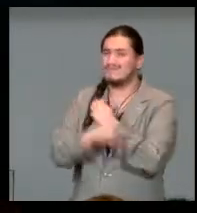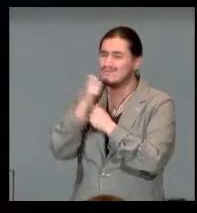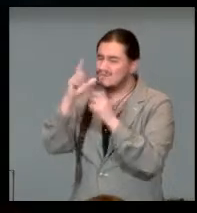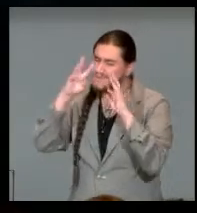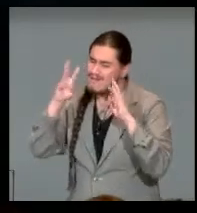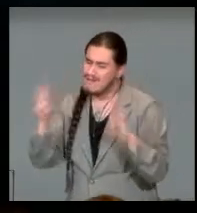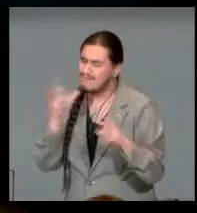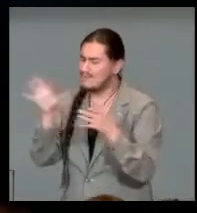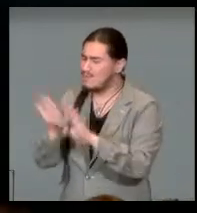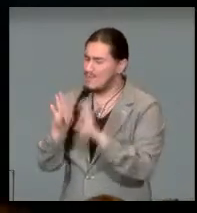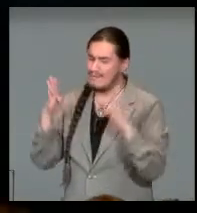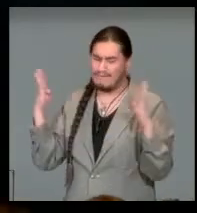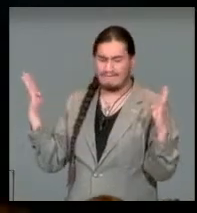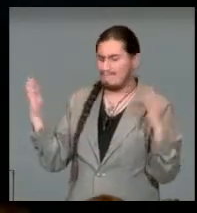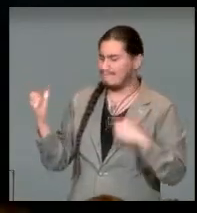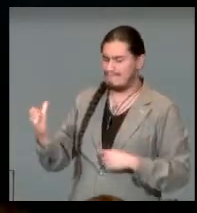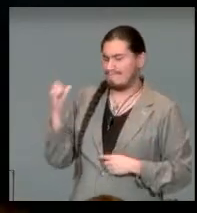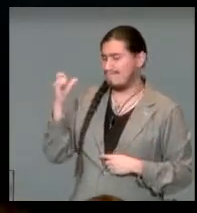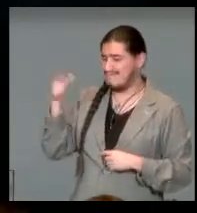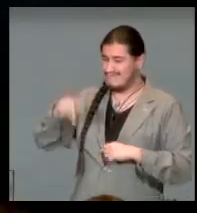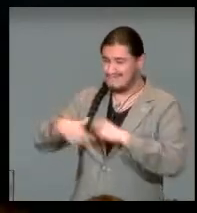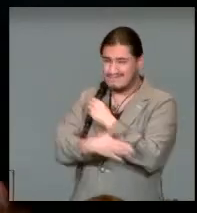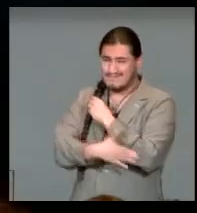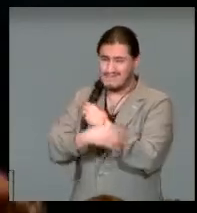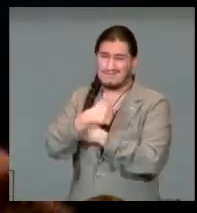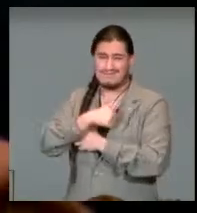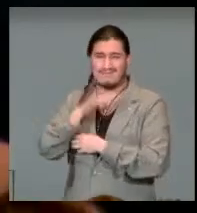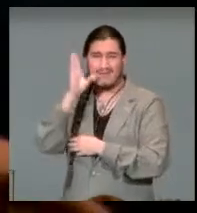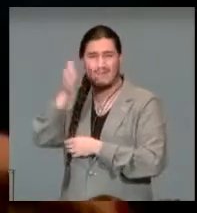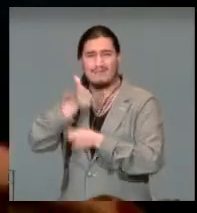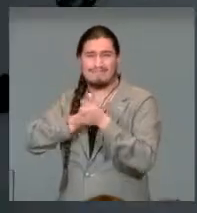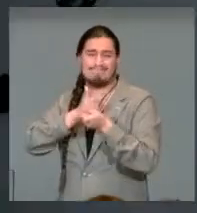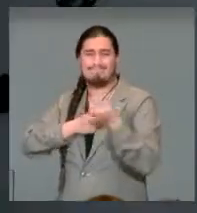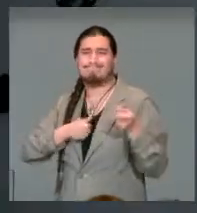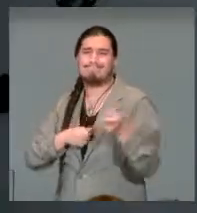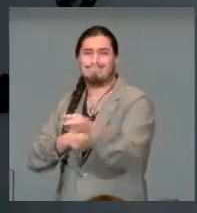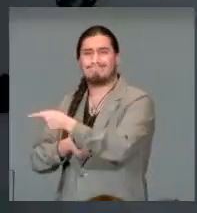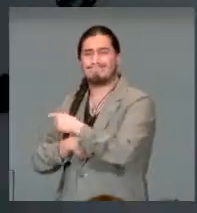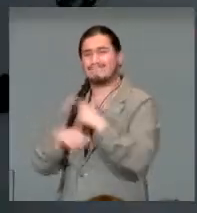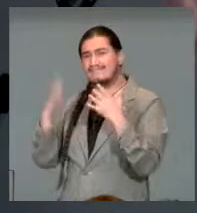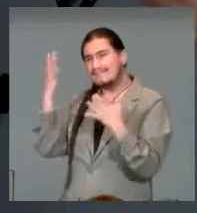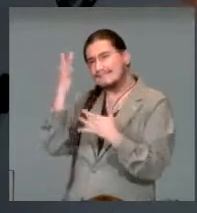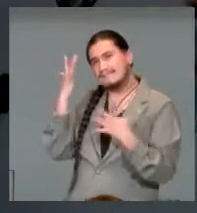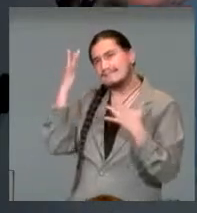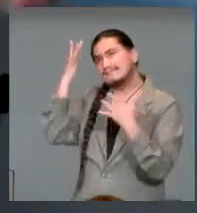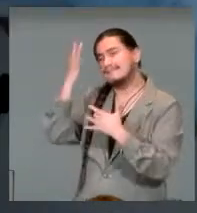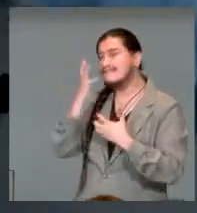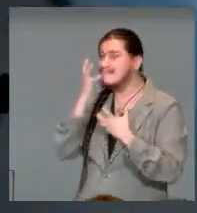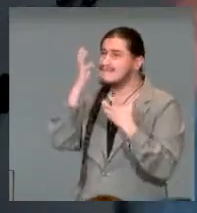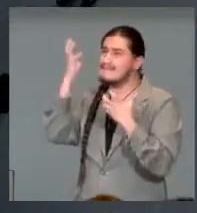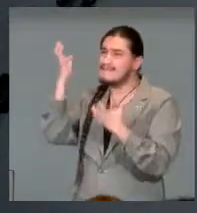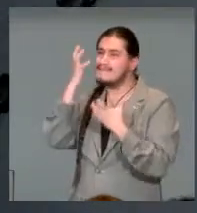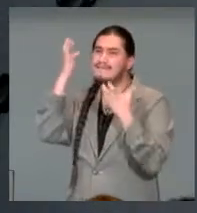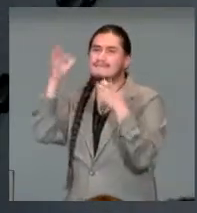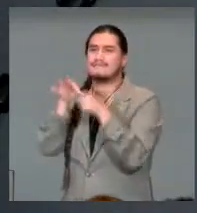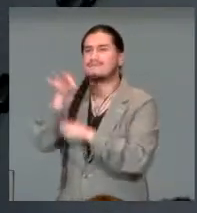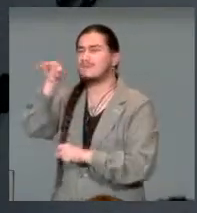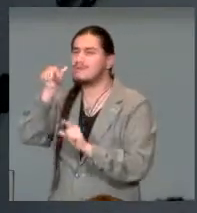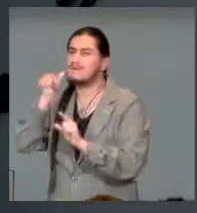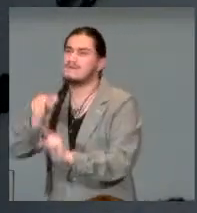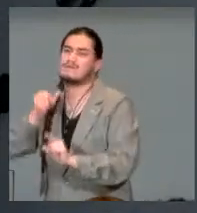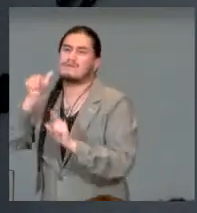doesn't open up. To this nation, I will always be danger. A disease, a howling spirit,